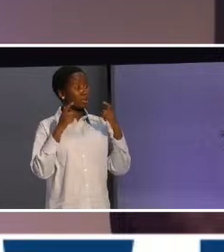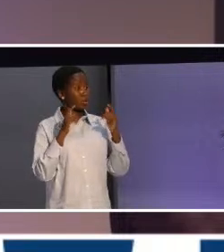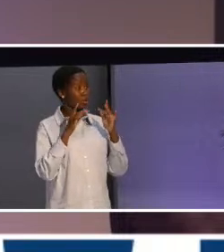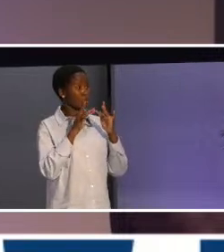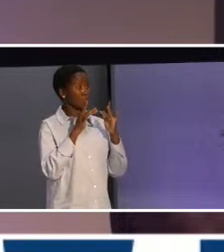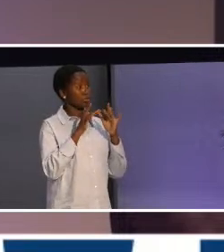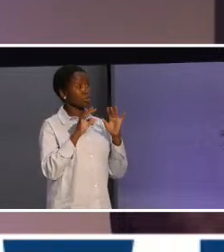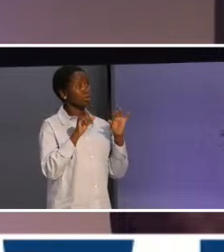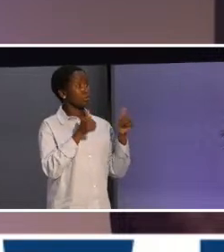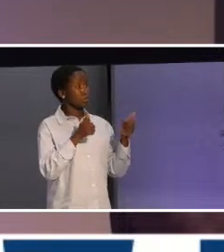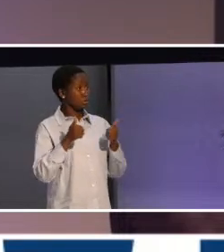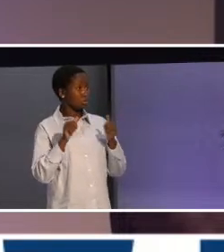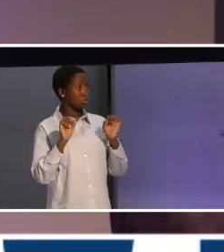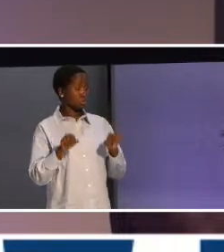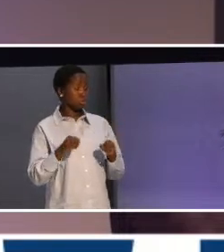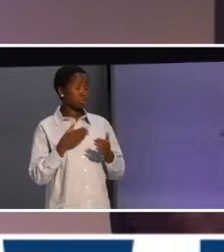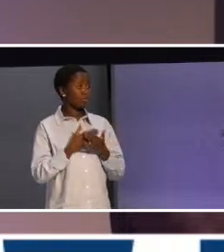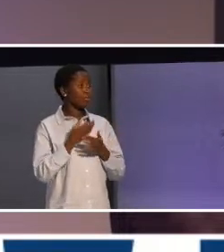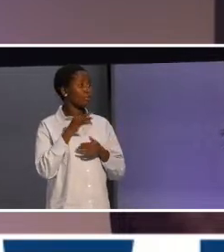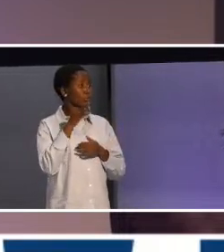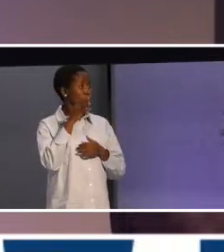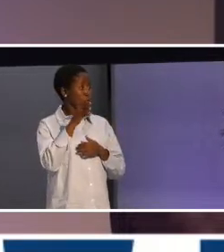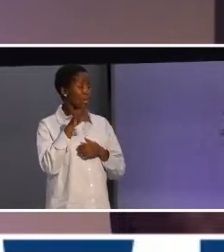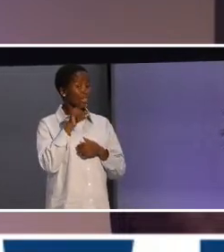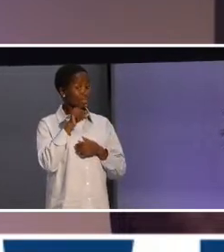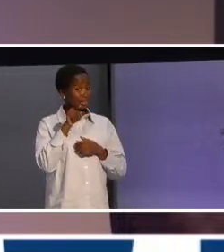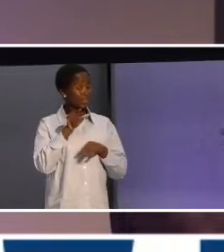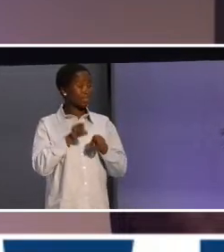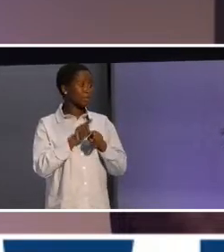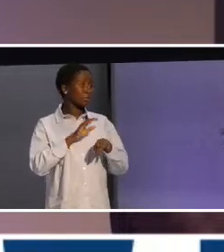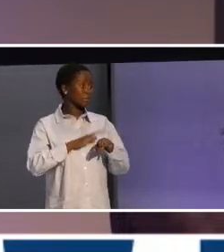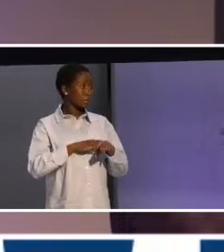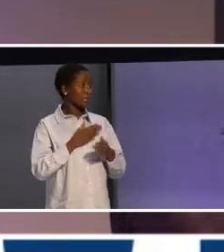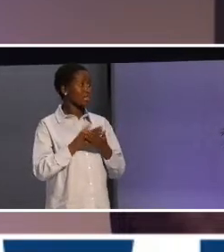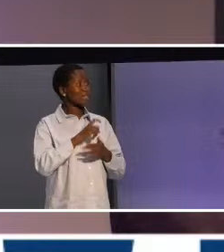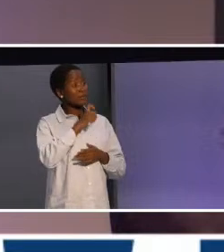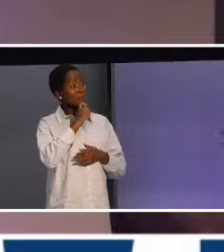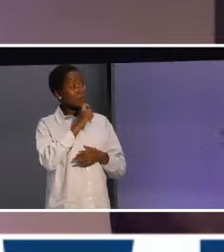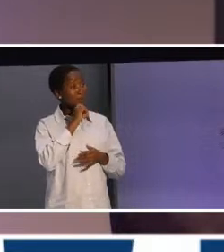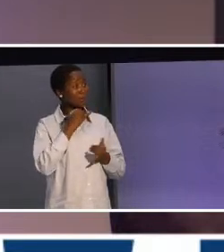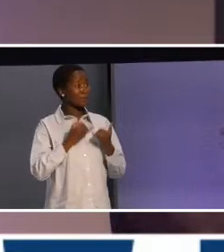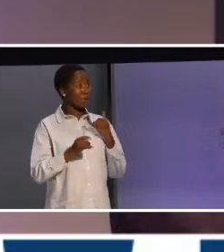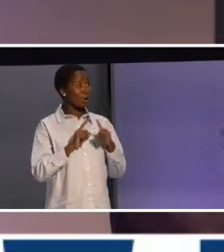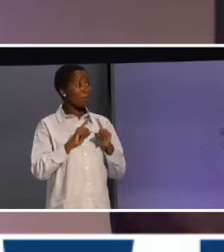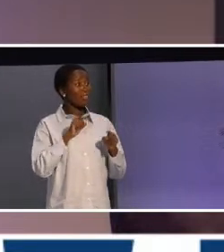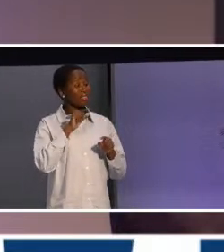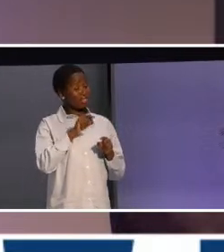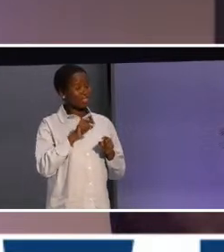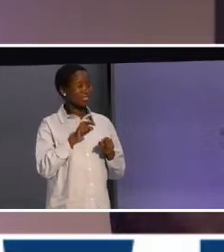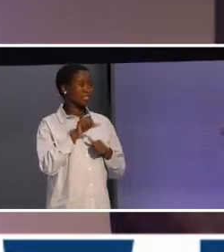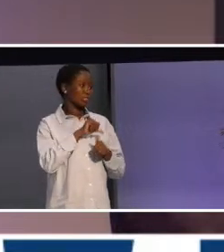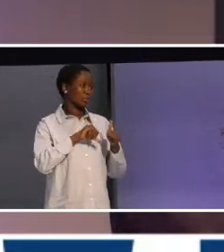misuse of social media platforms for disinformation is a real challenge before the EMBs across the world.